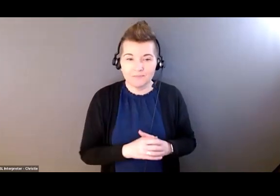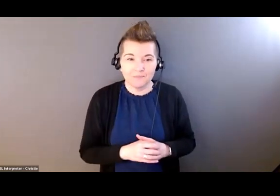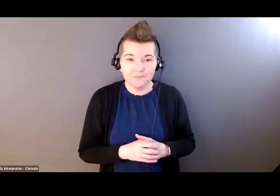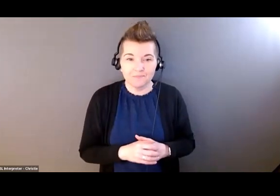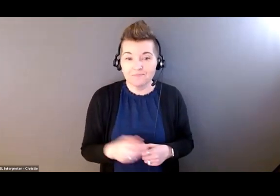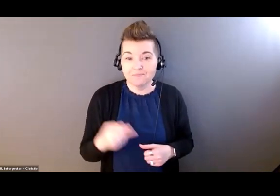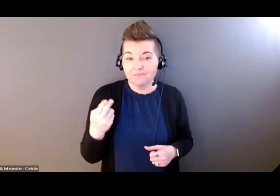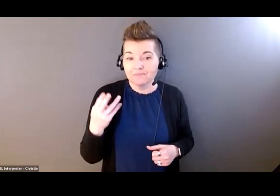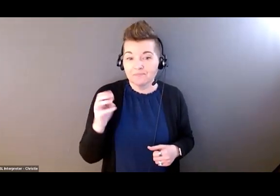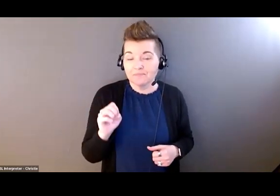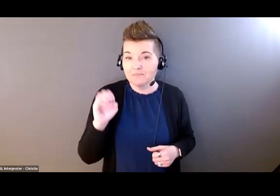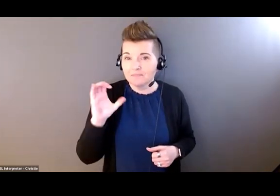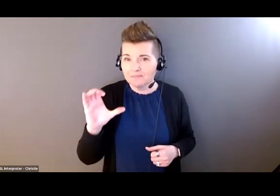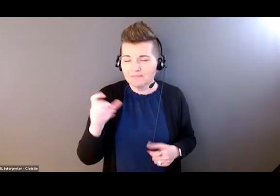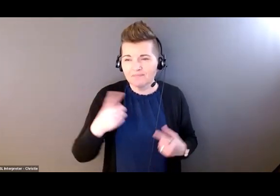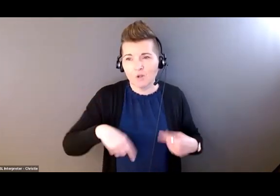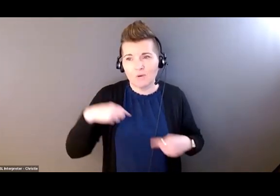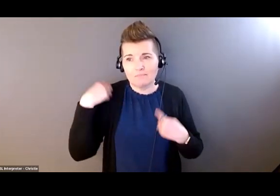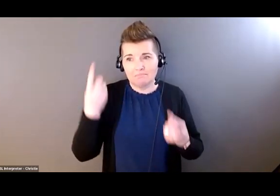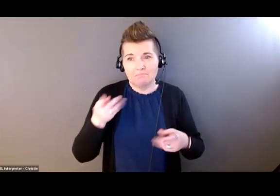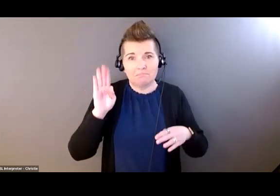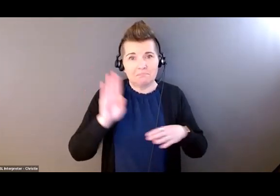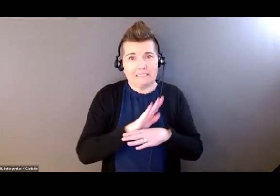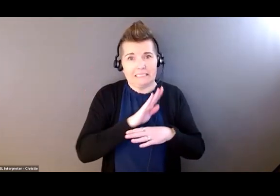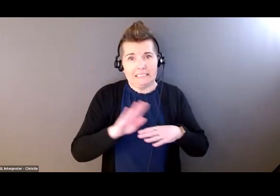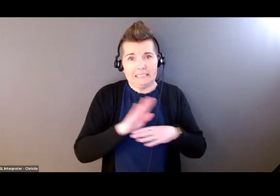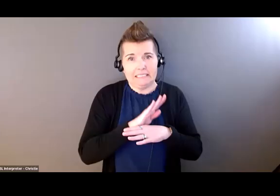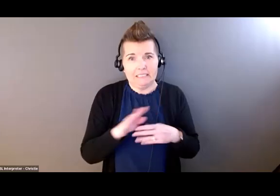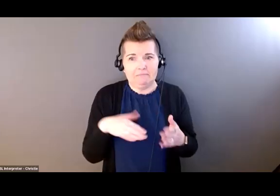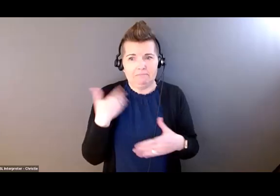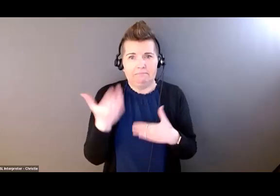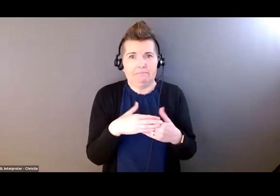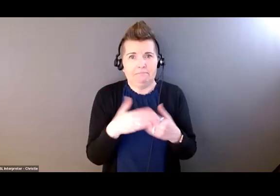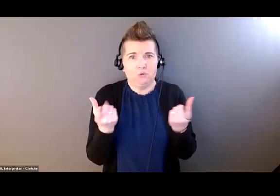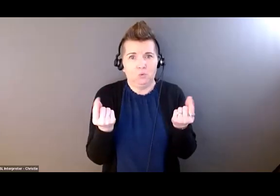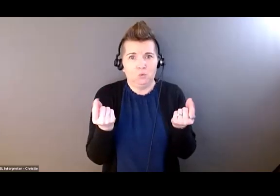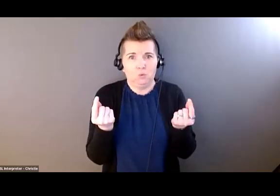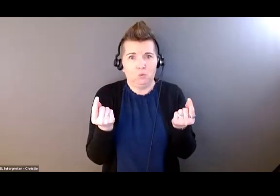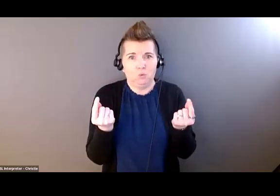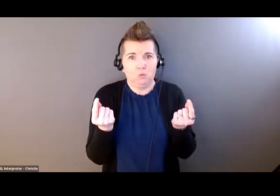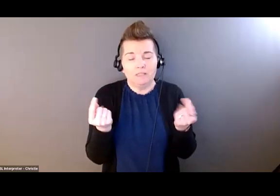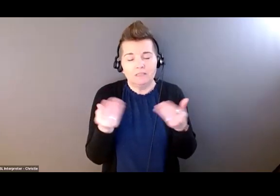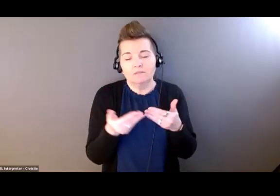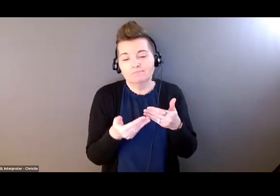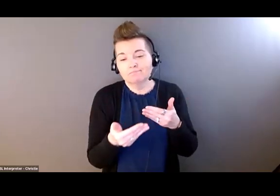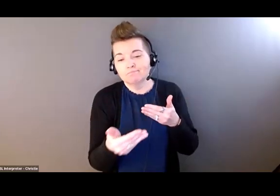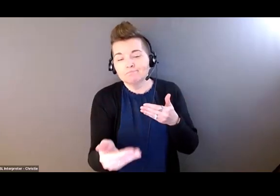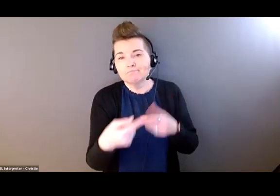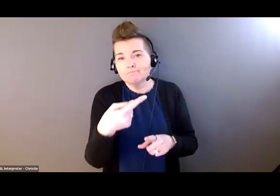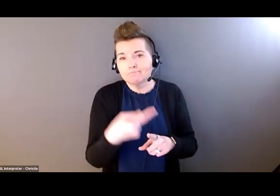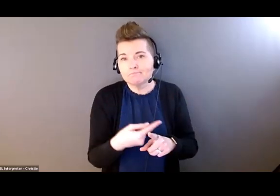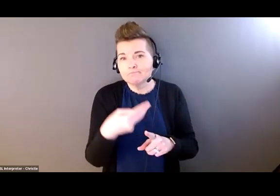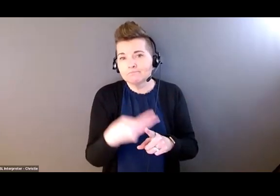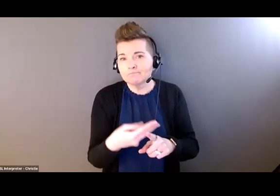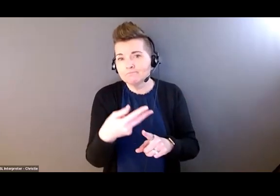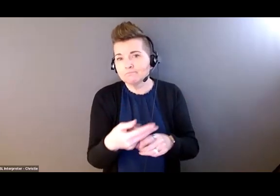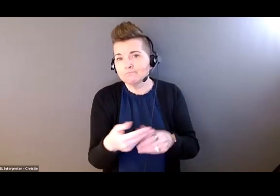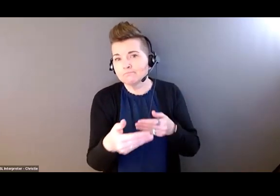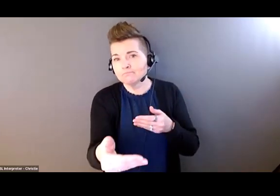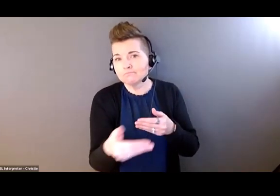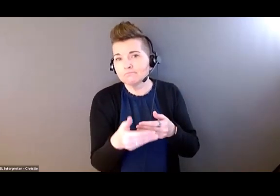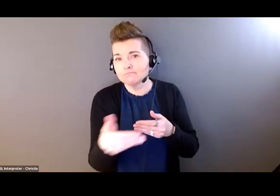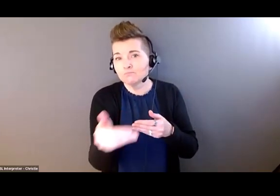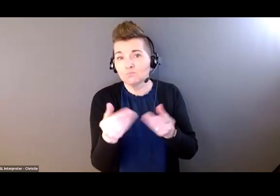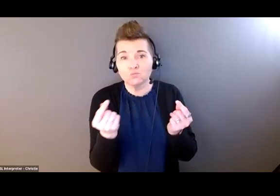lot of deep thinking into evaluation as well. What does equity-centered and decolonial approaches look like for this type of